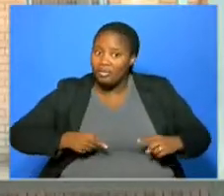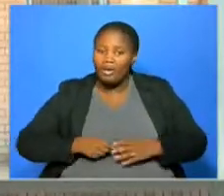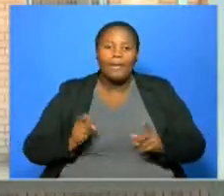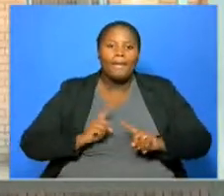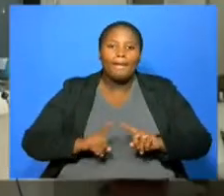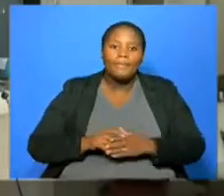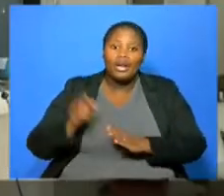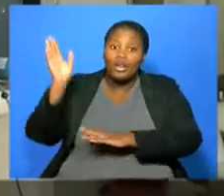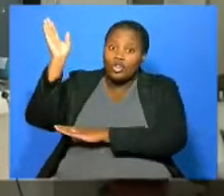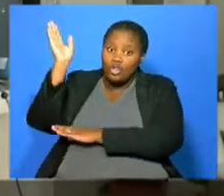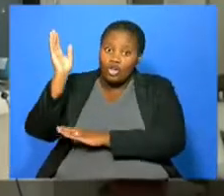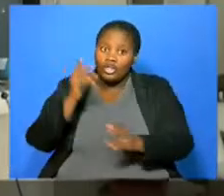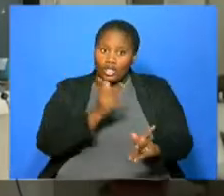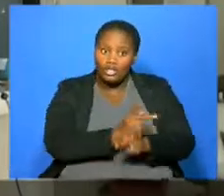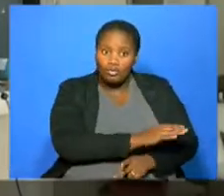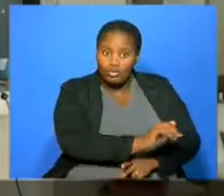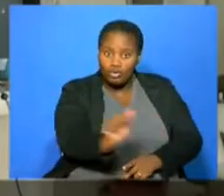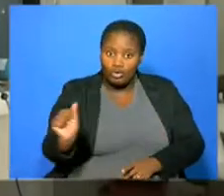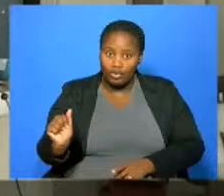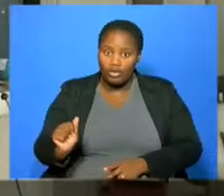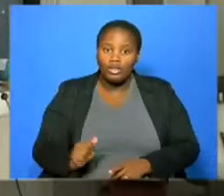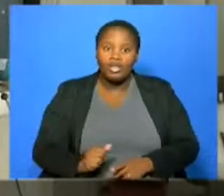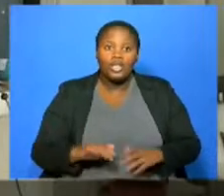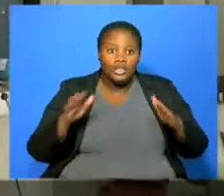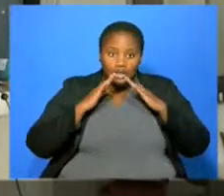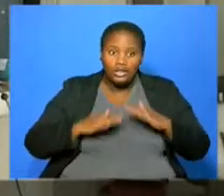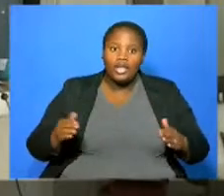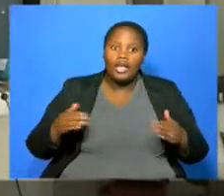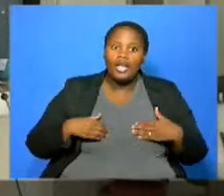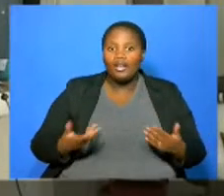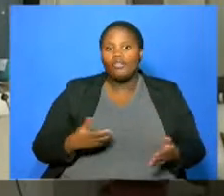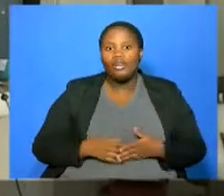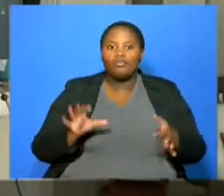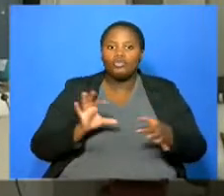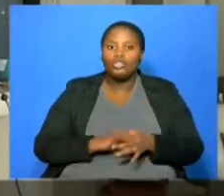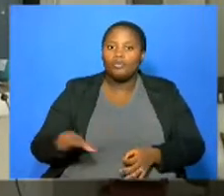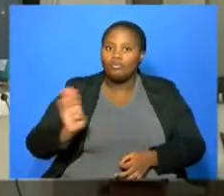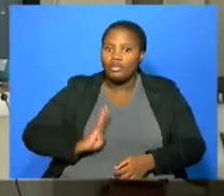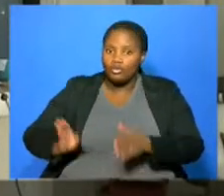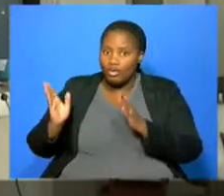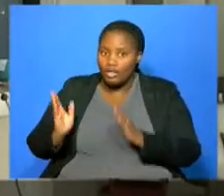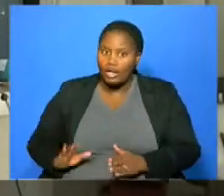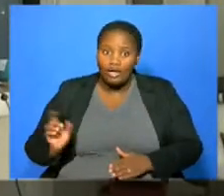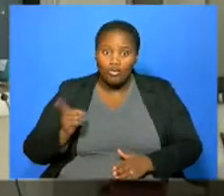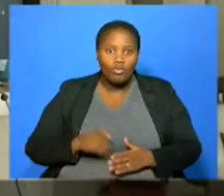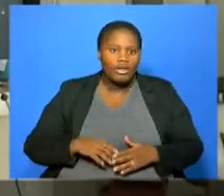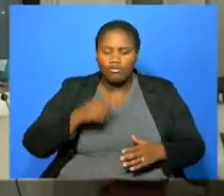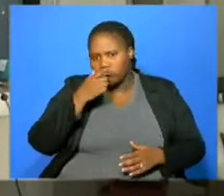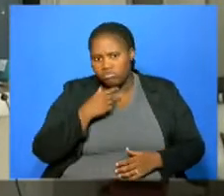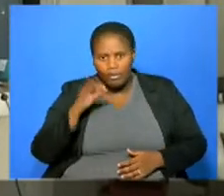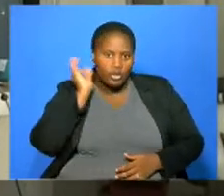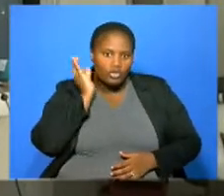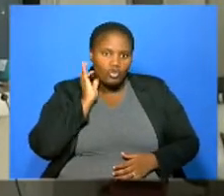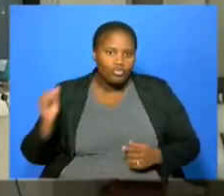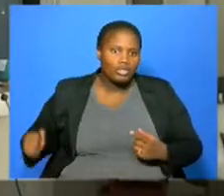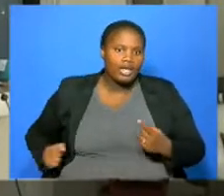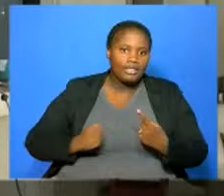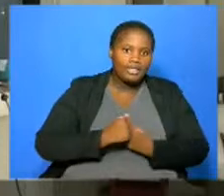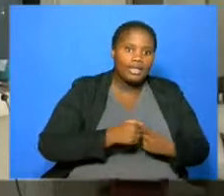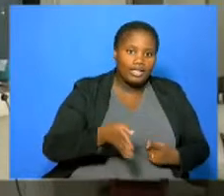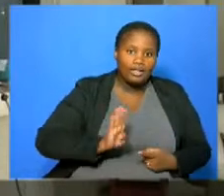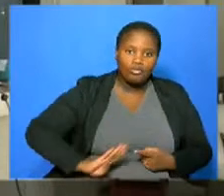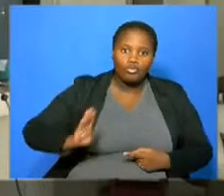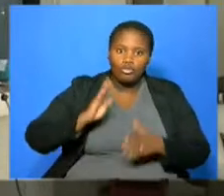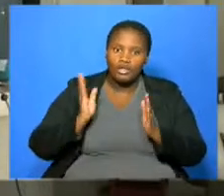modimo a nele lona matsetsela go mpeng le rona rena le batswana mo kutlo botlhokong ene gore e wetse le hatsela rona la botswana re